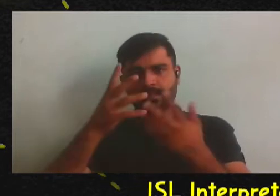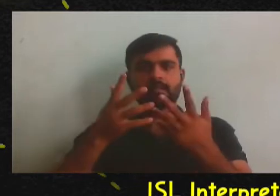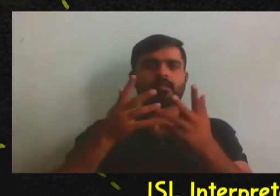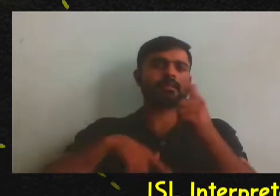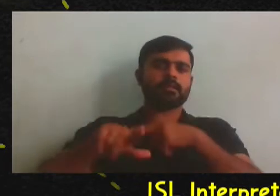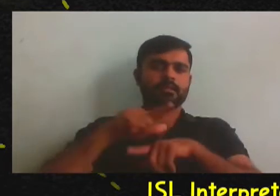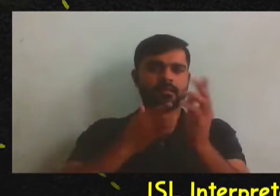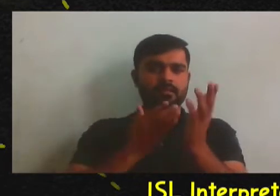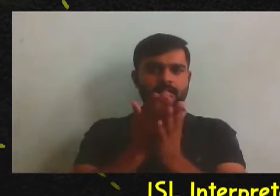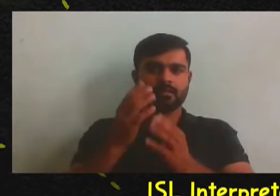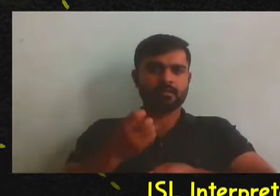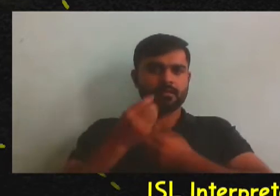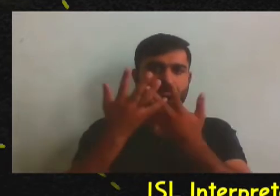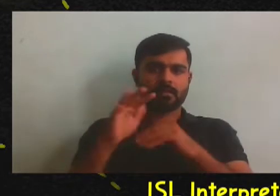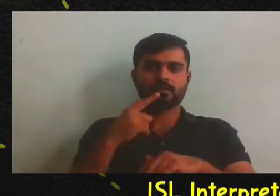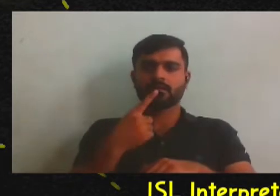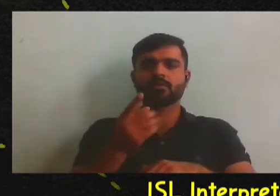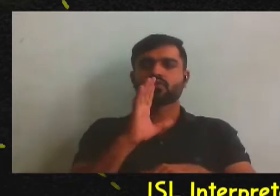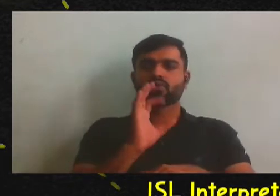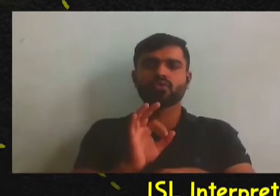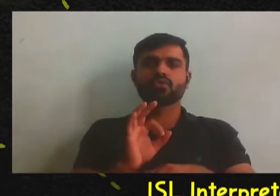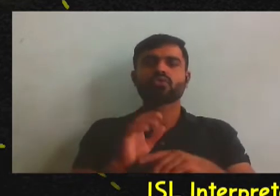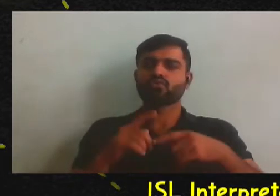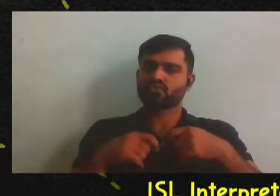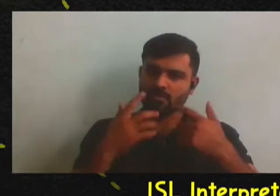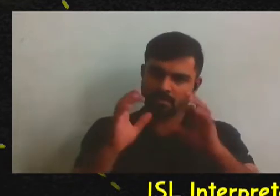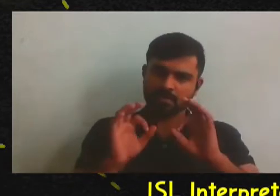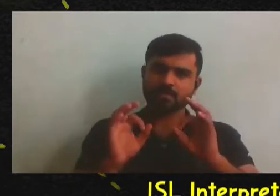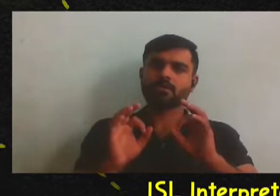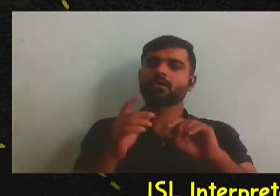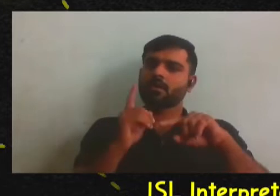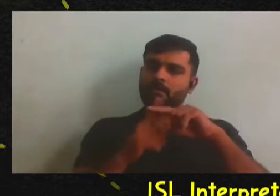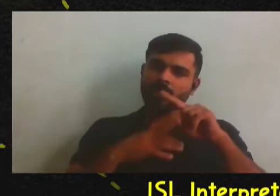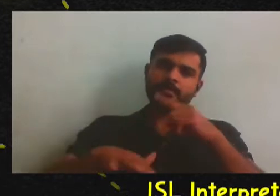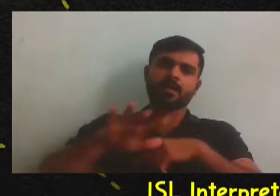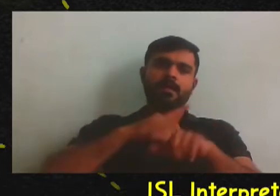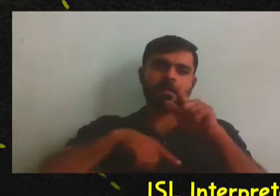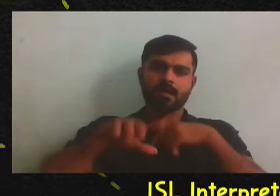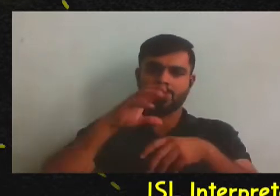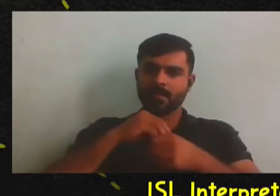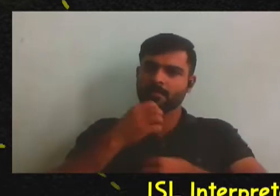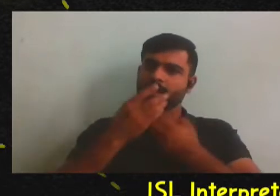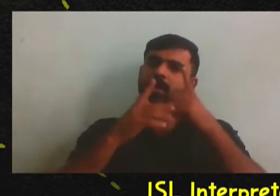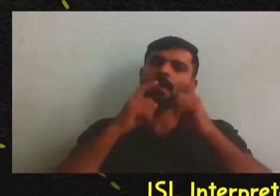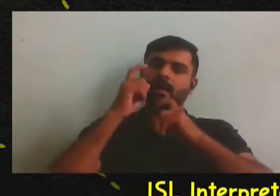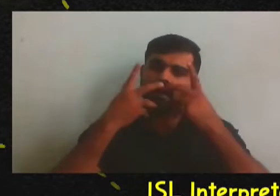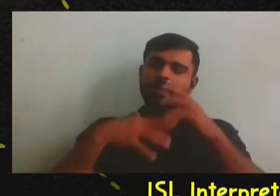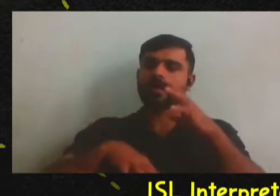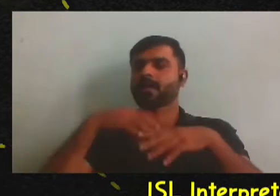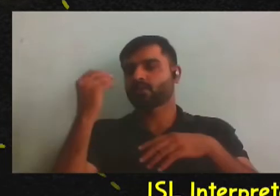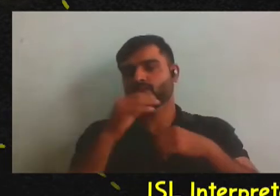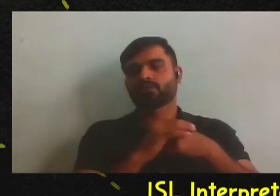language way of expressing, but there's just such a rich repository of language of expression out there,